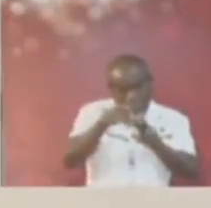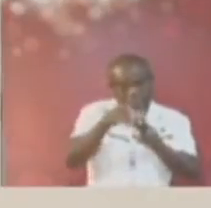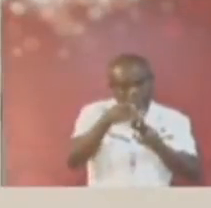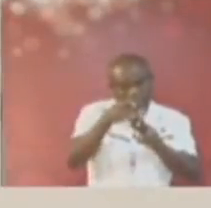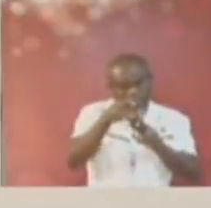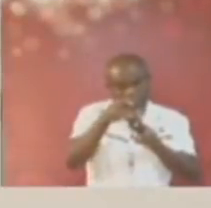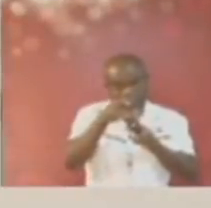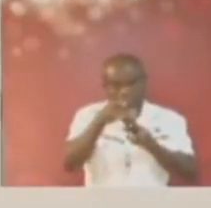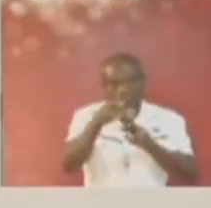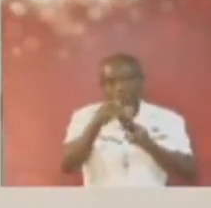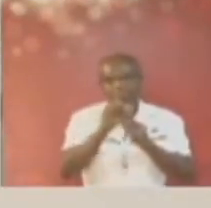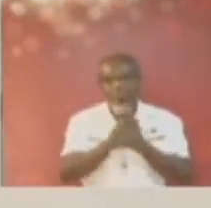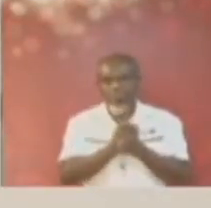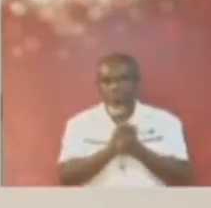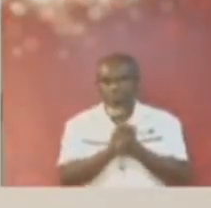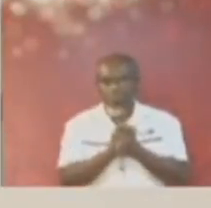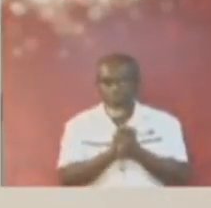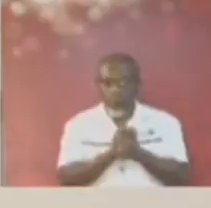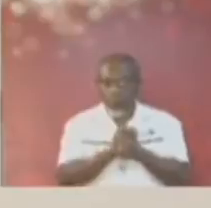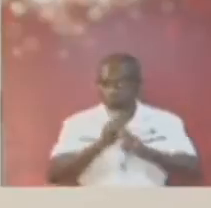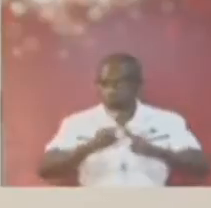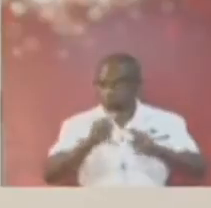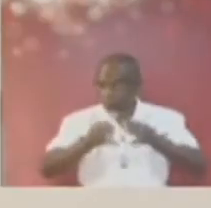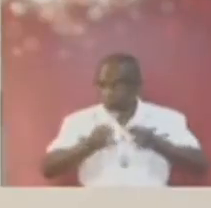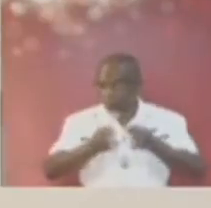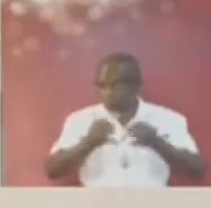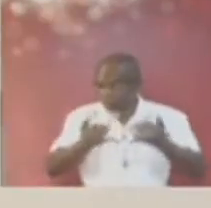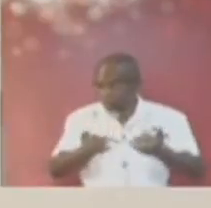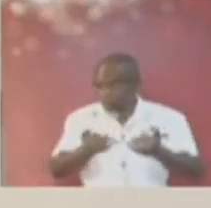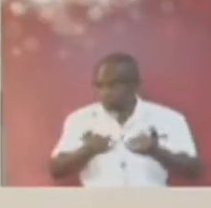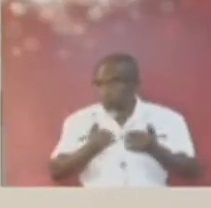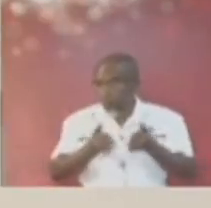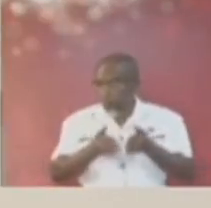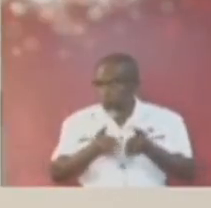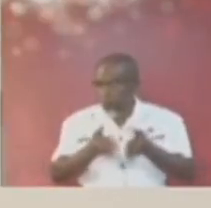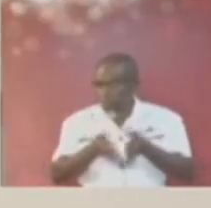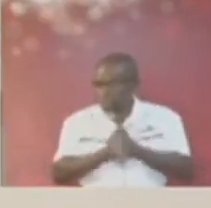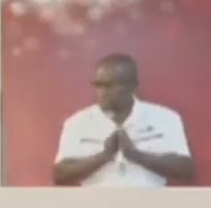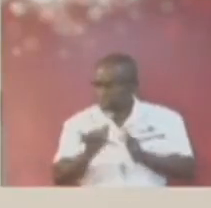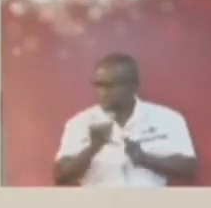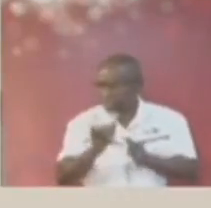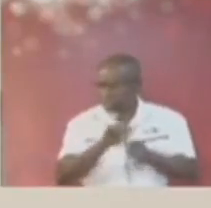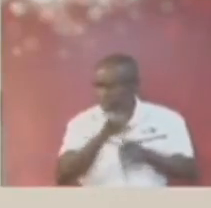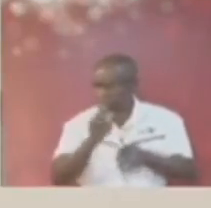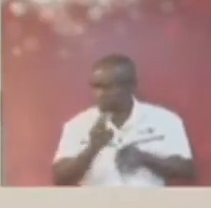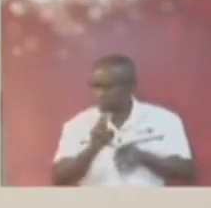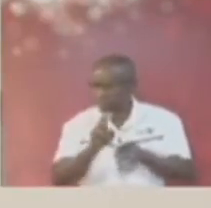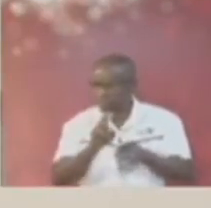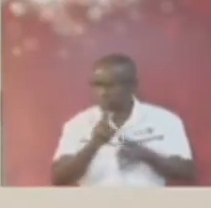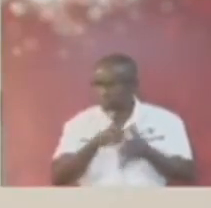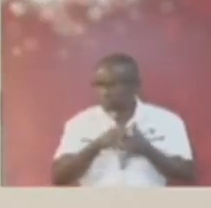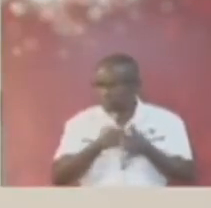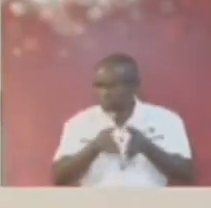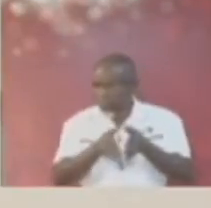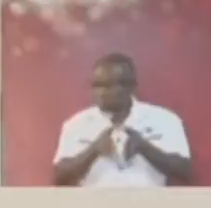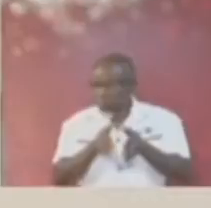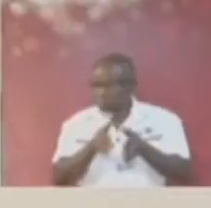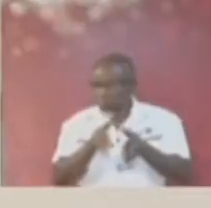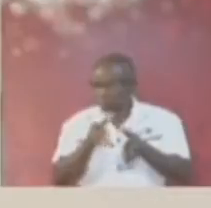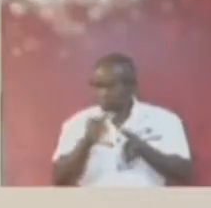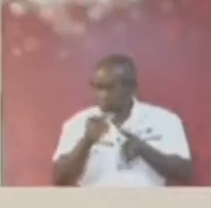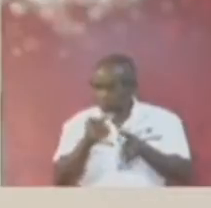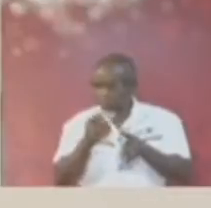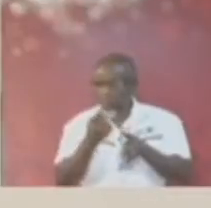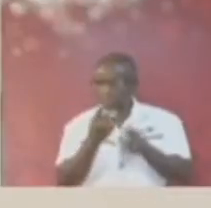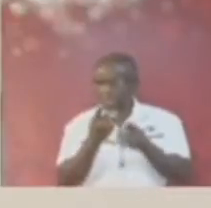cases arise and the question is asked and the answer is that we've gone to this or other outdoor location,